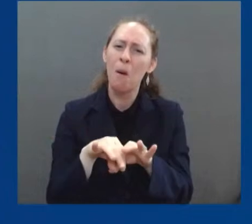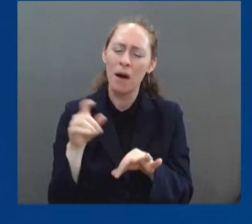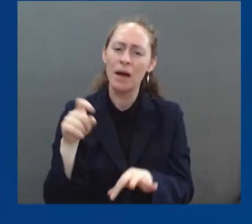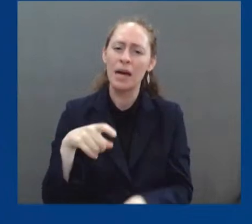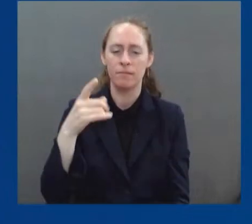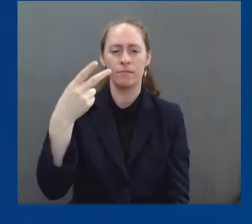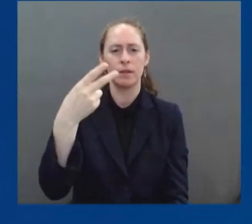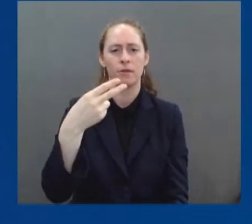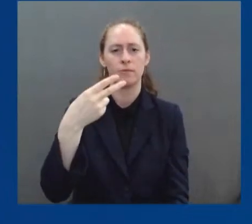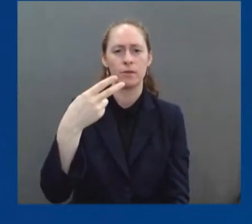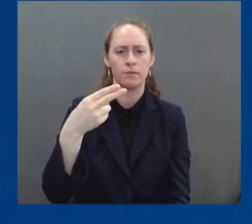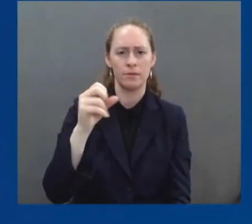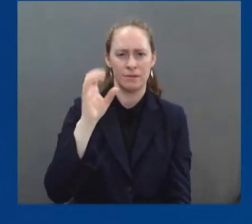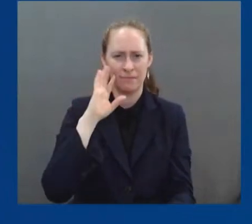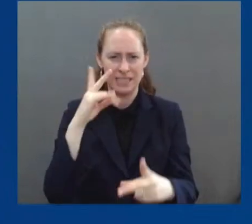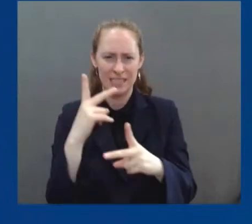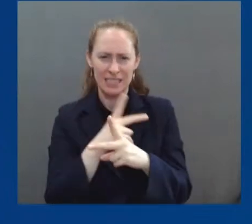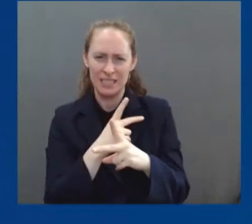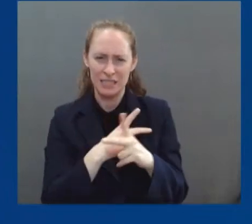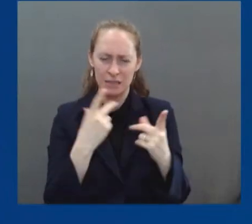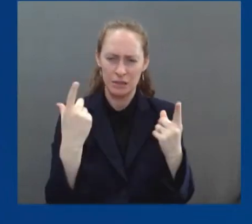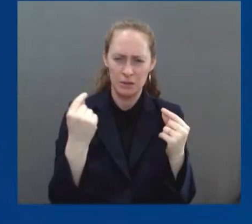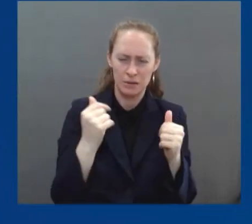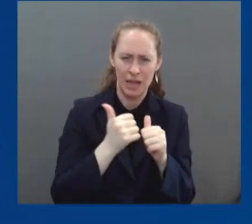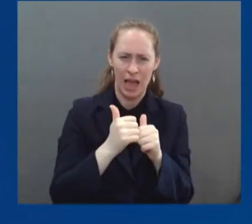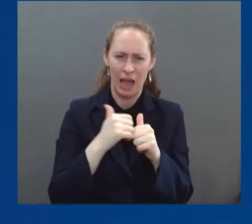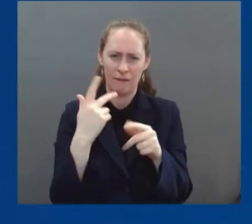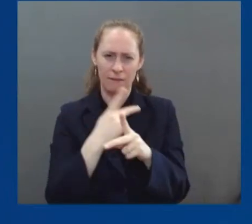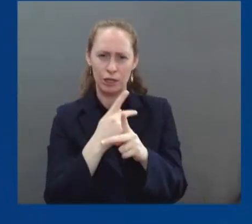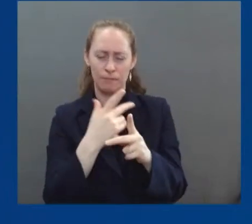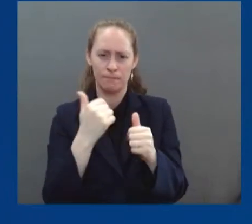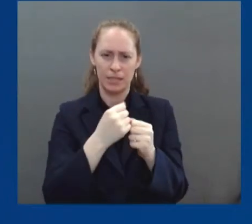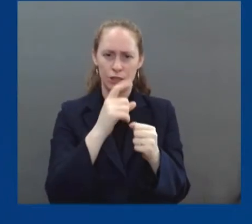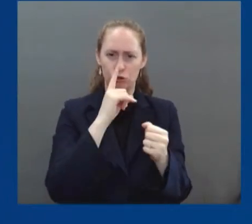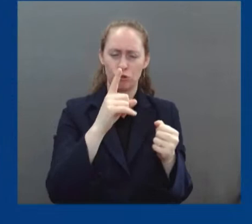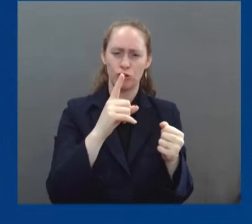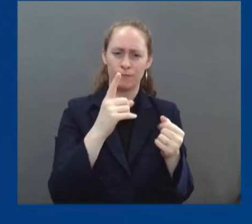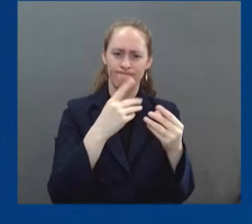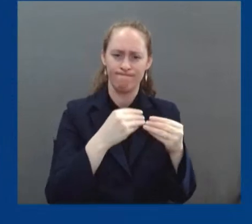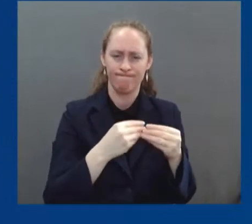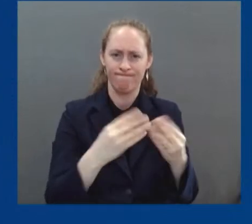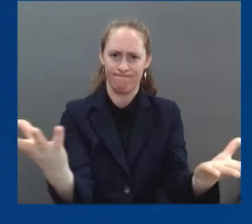very limited resources to satisfy the most urgent of the urgent needs.